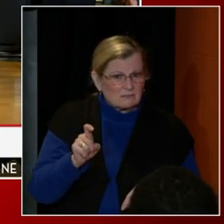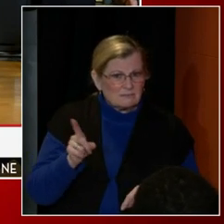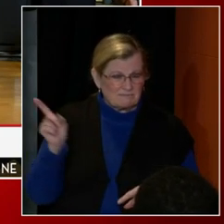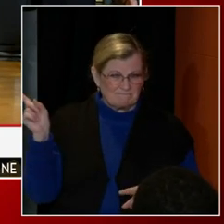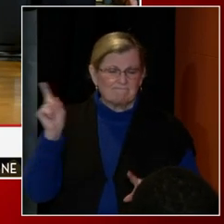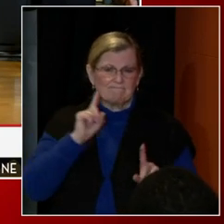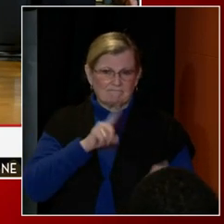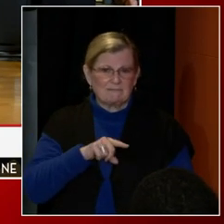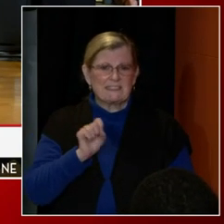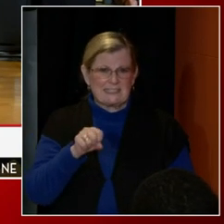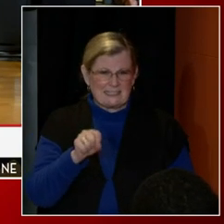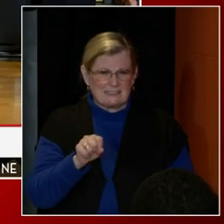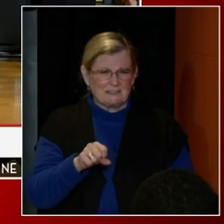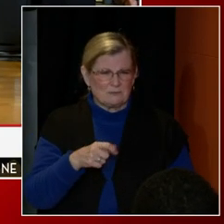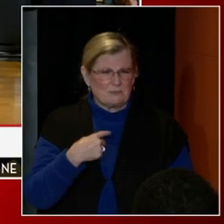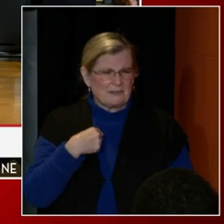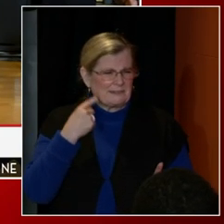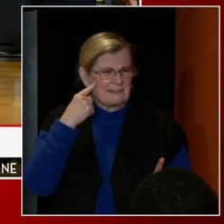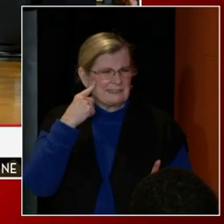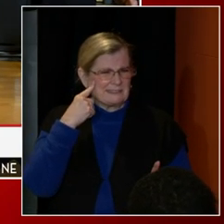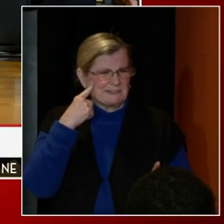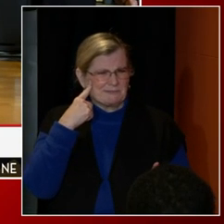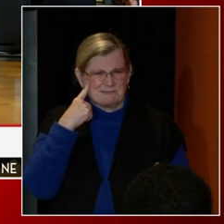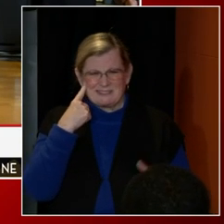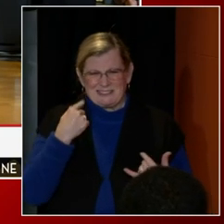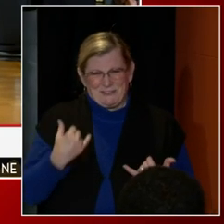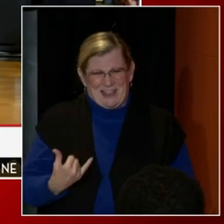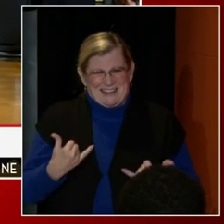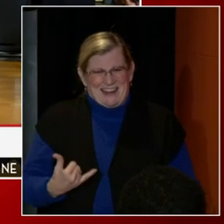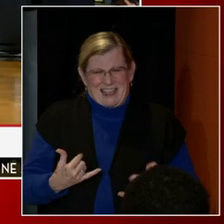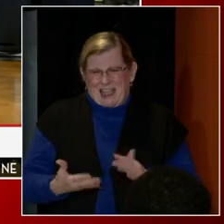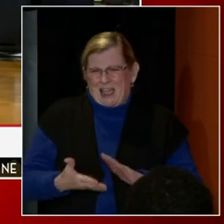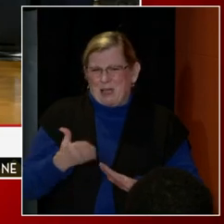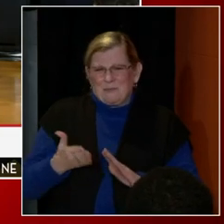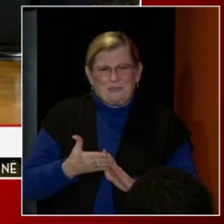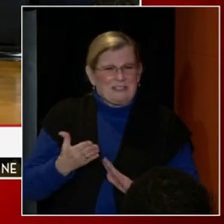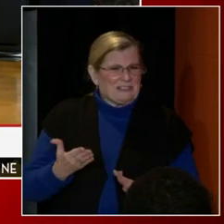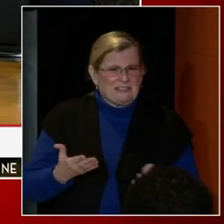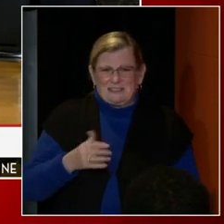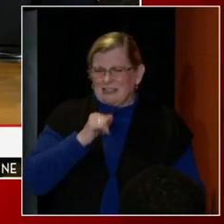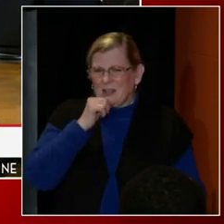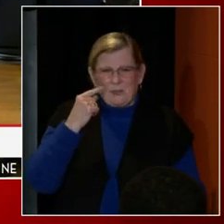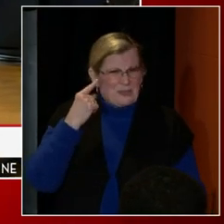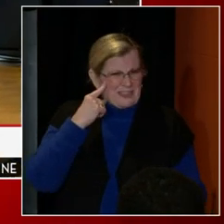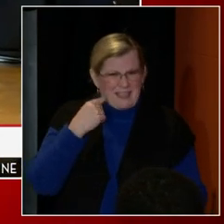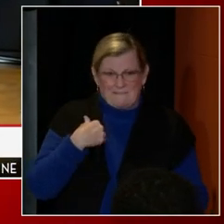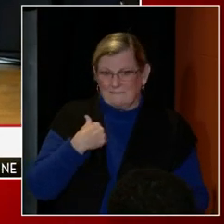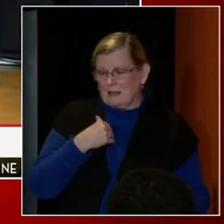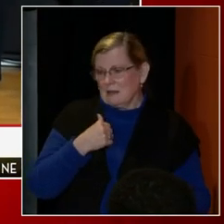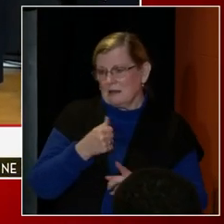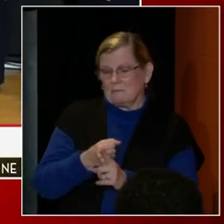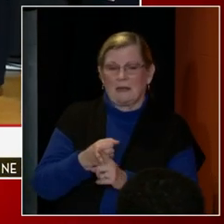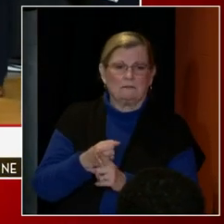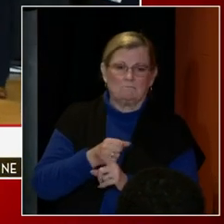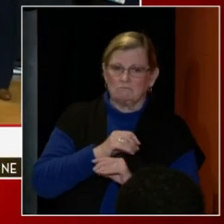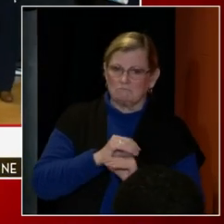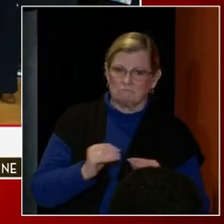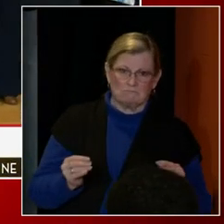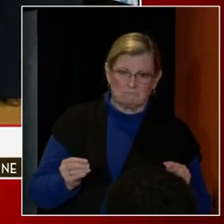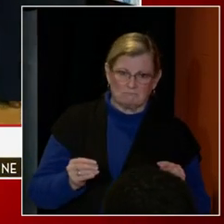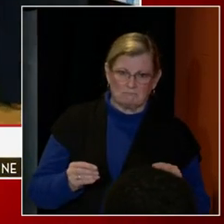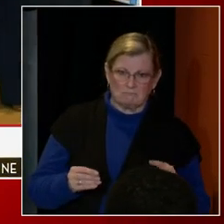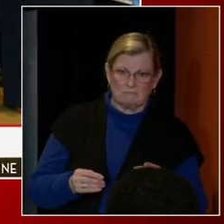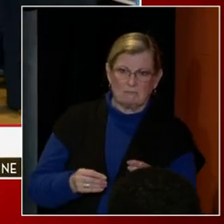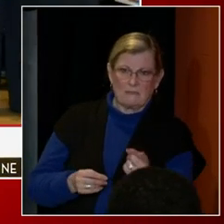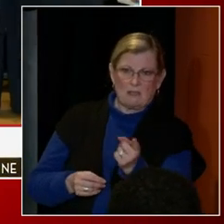we think it's basically current operations. So you don't believe it will have any impact on how many people can be in a grocery store?